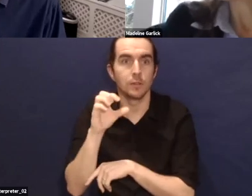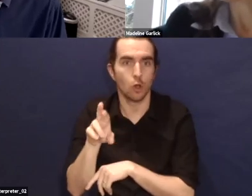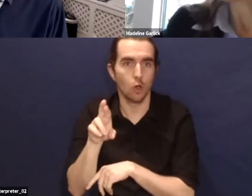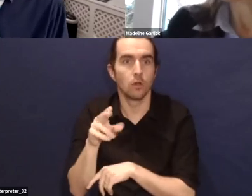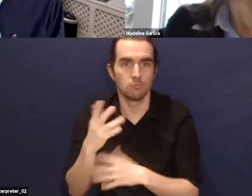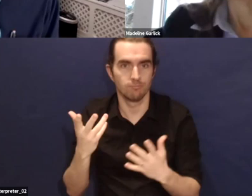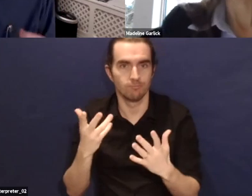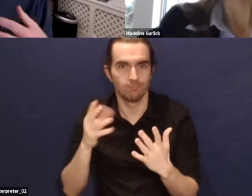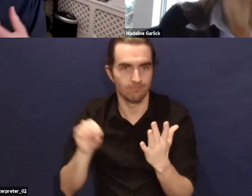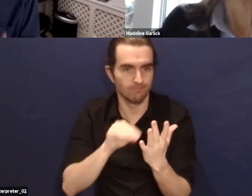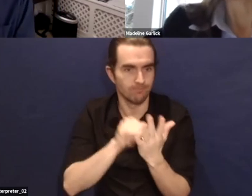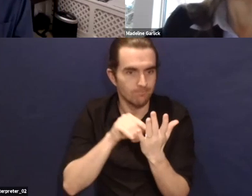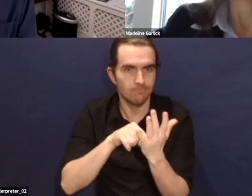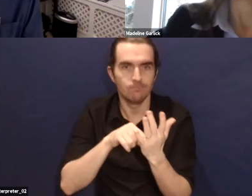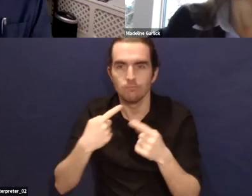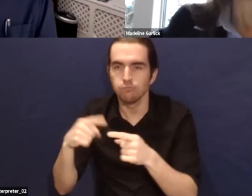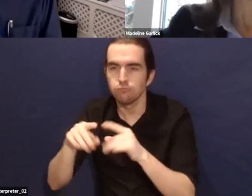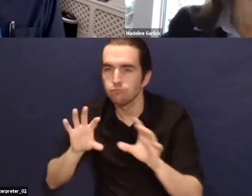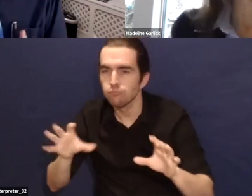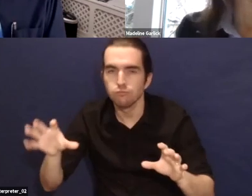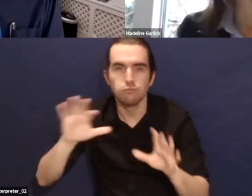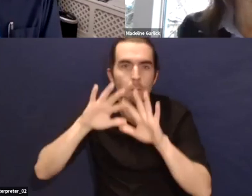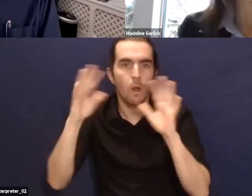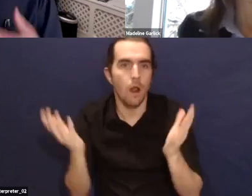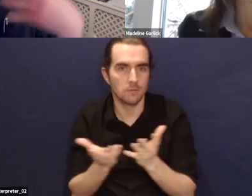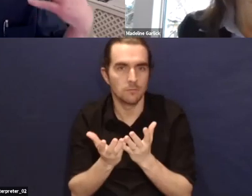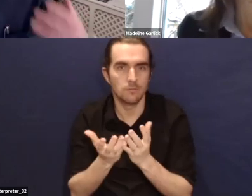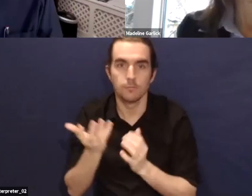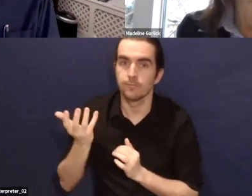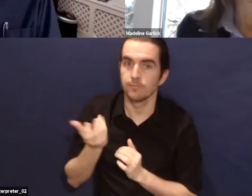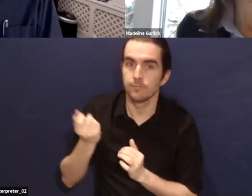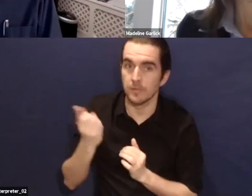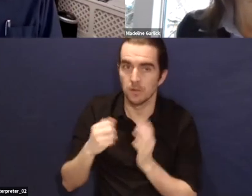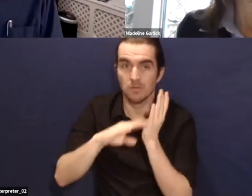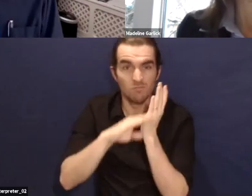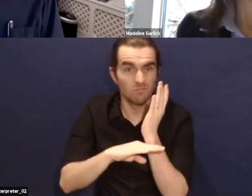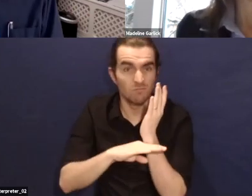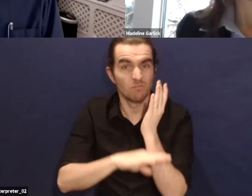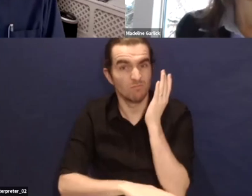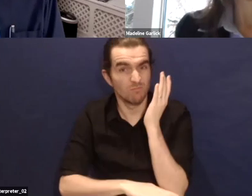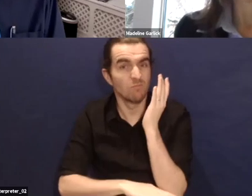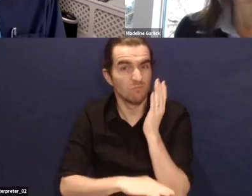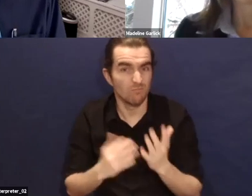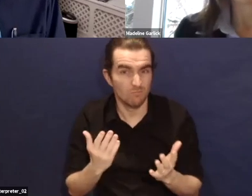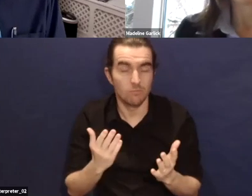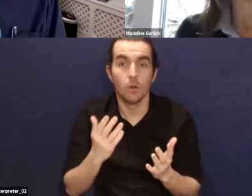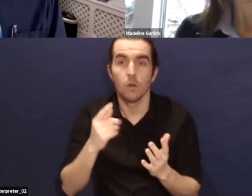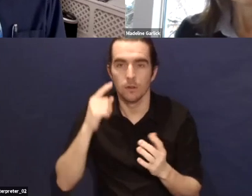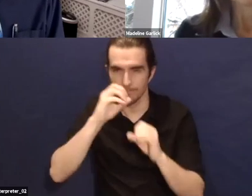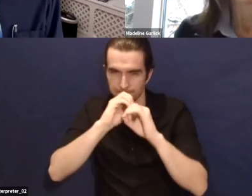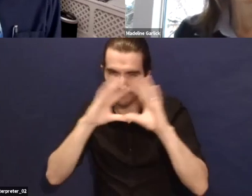Equally, we can achieve that by enhancing refugee